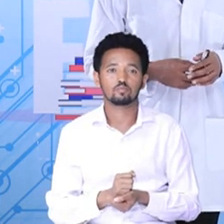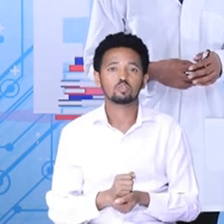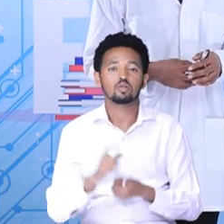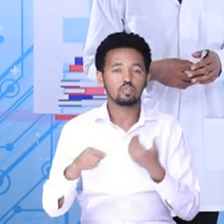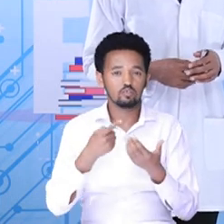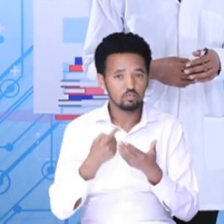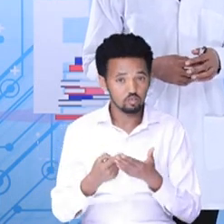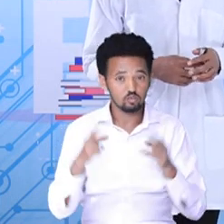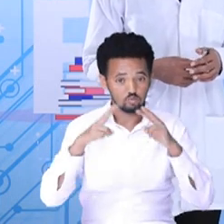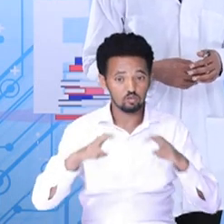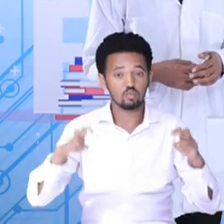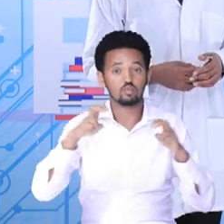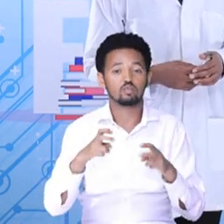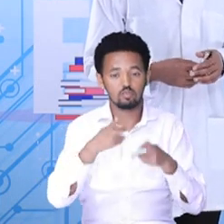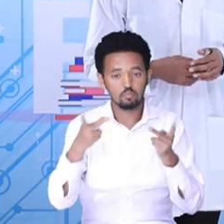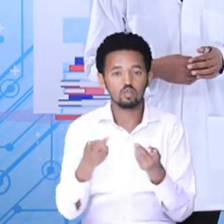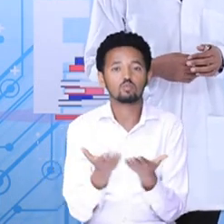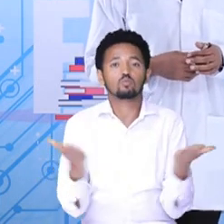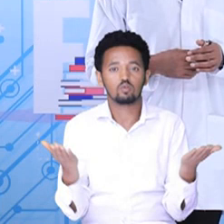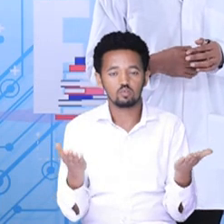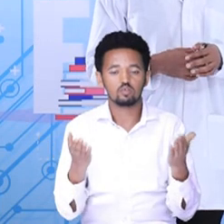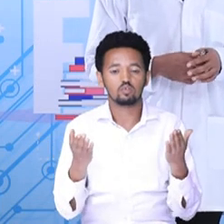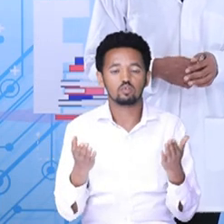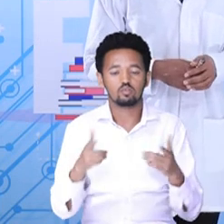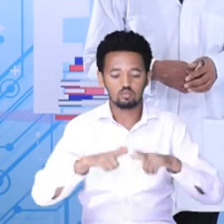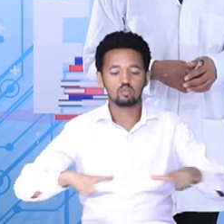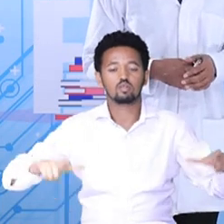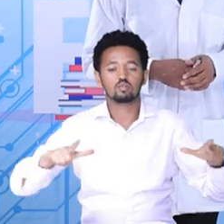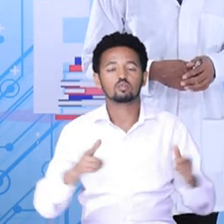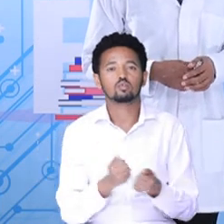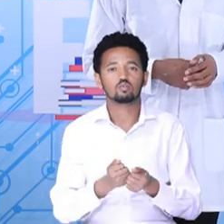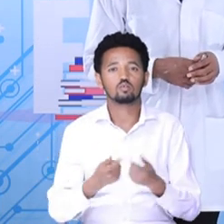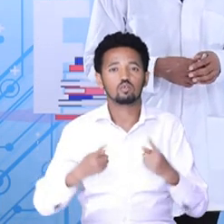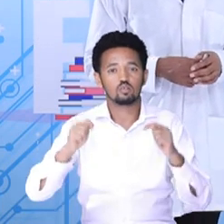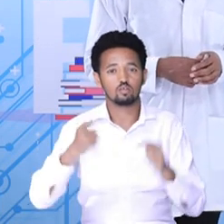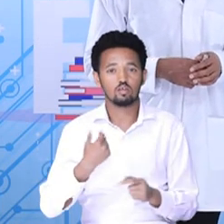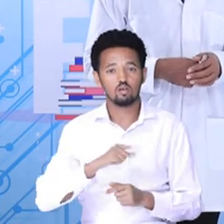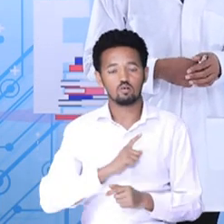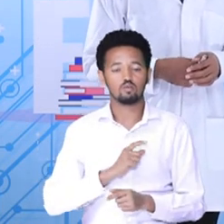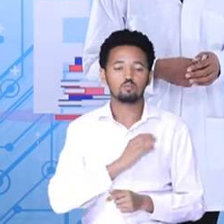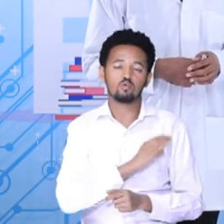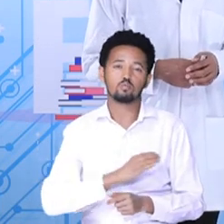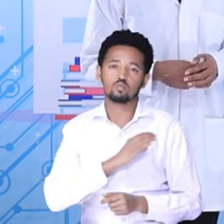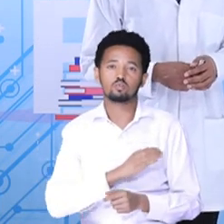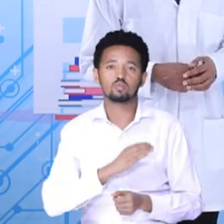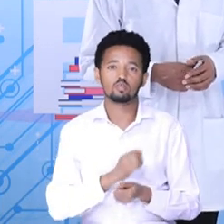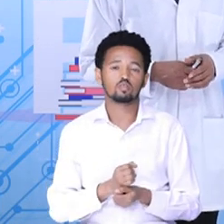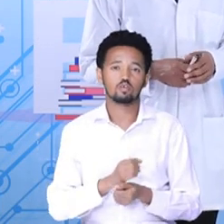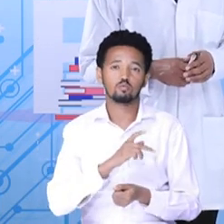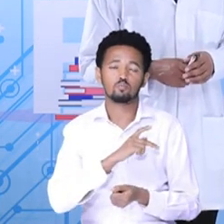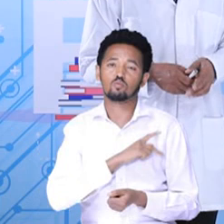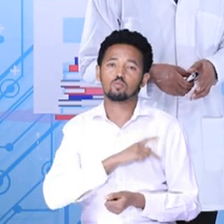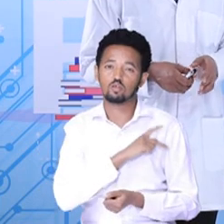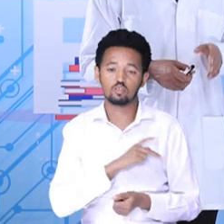In this context, in the place where land is taken as own property, population needs